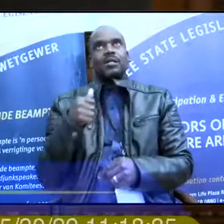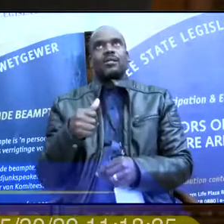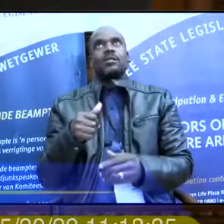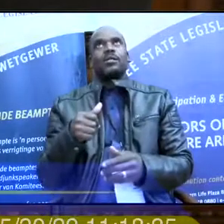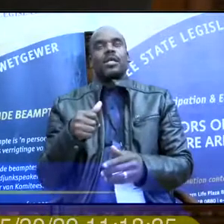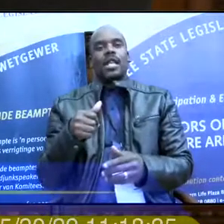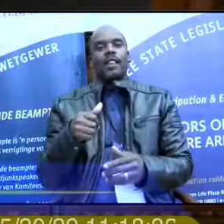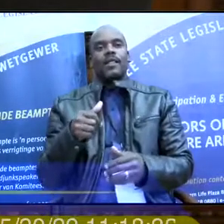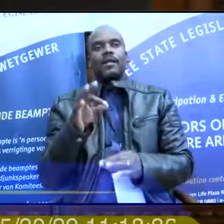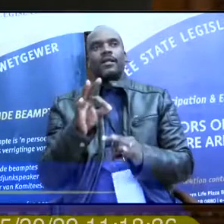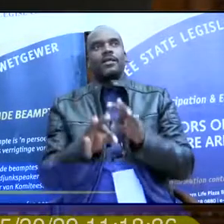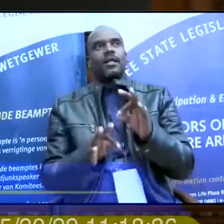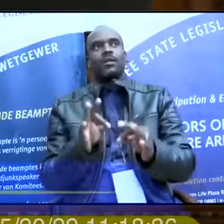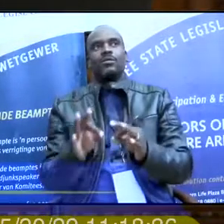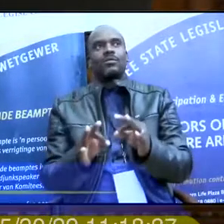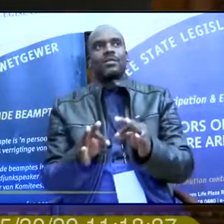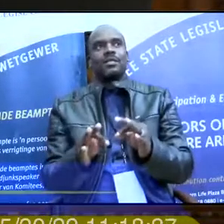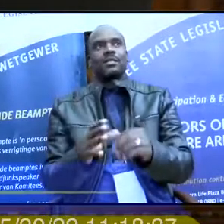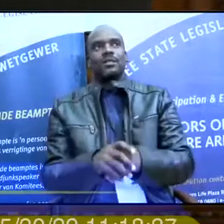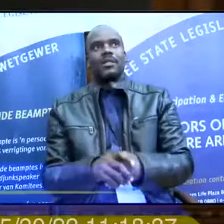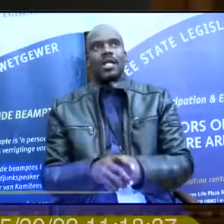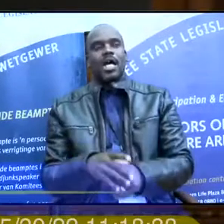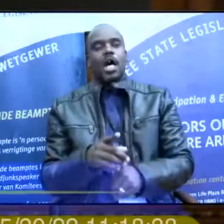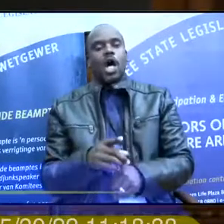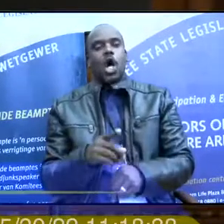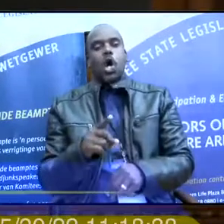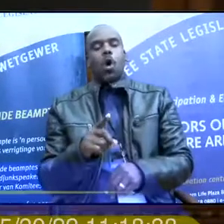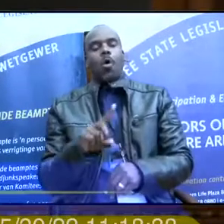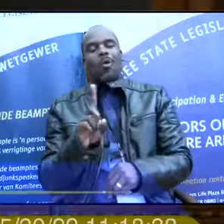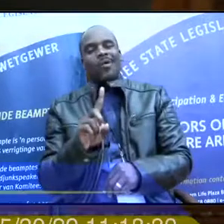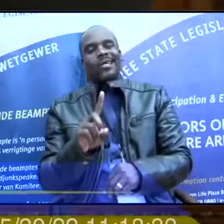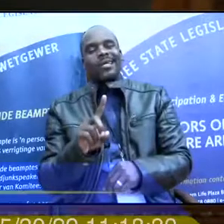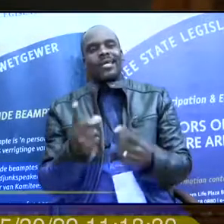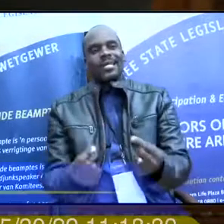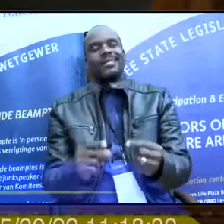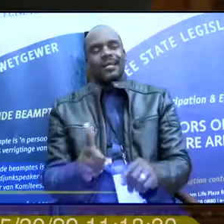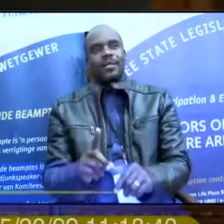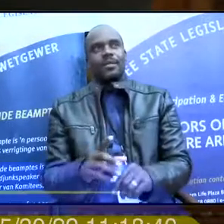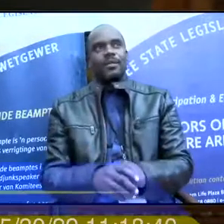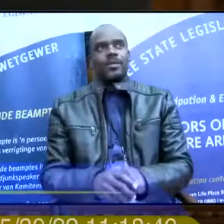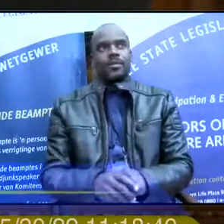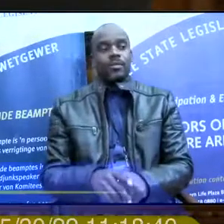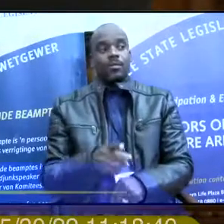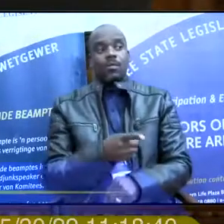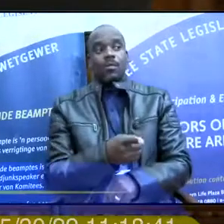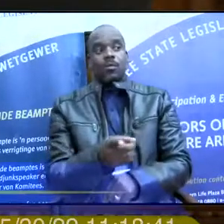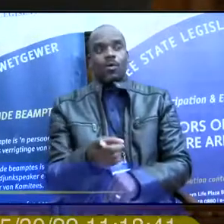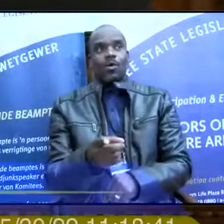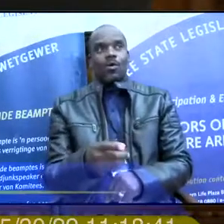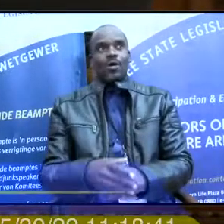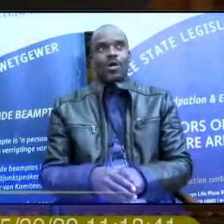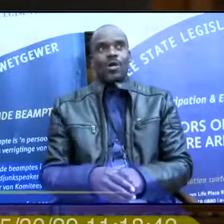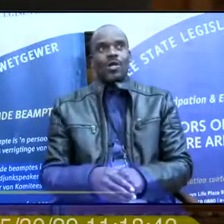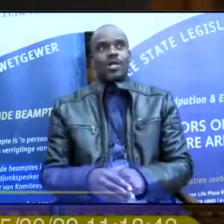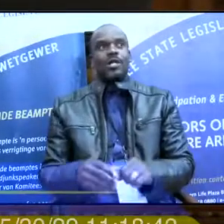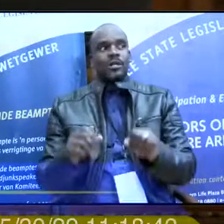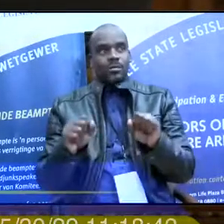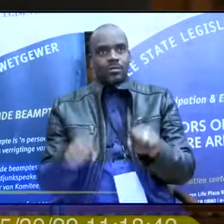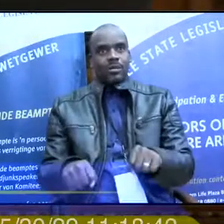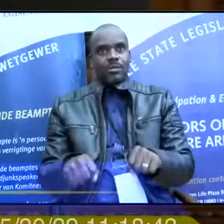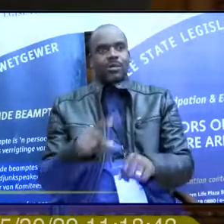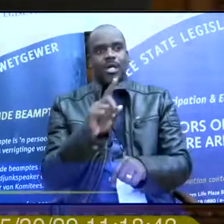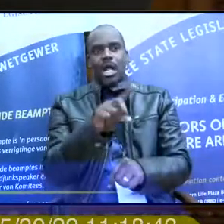businesses so what we've done as an example in the infrastructure environment we've allocated